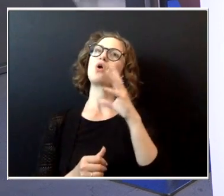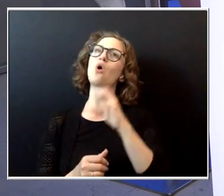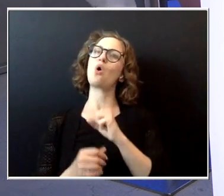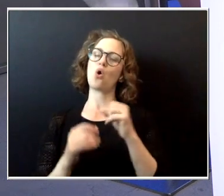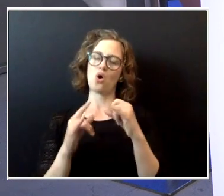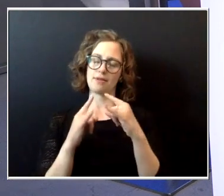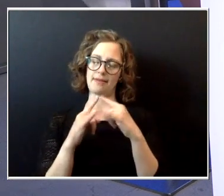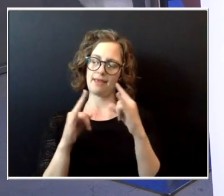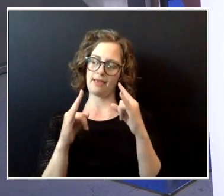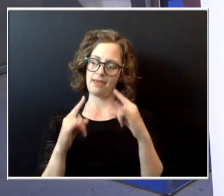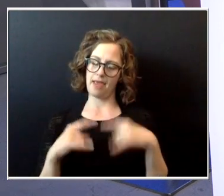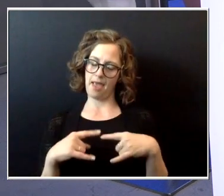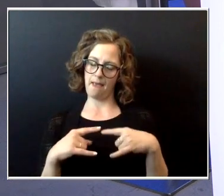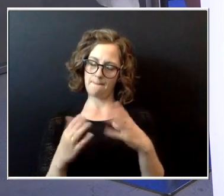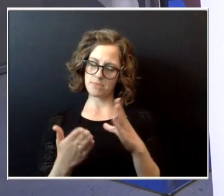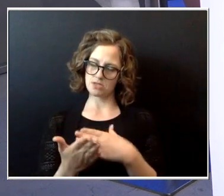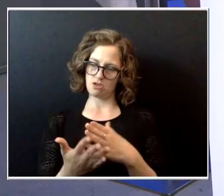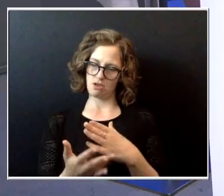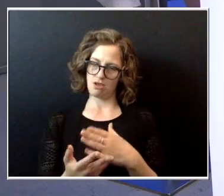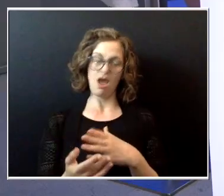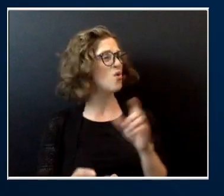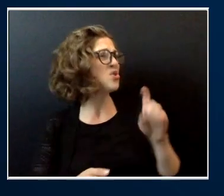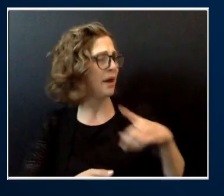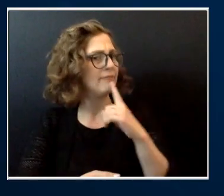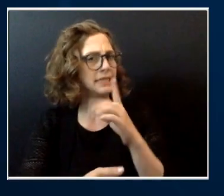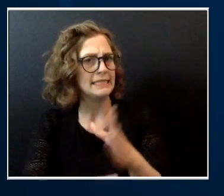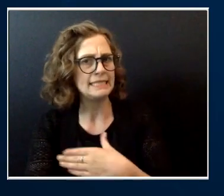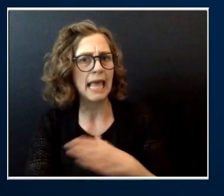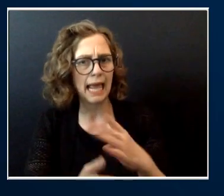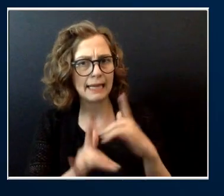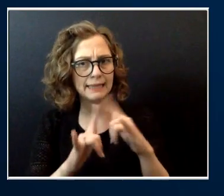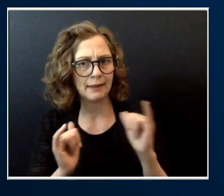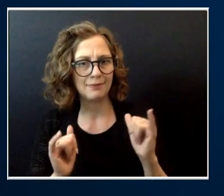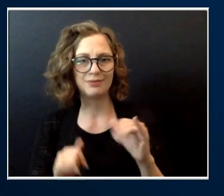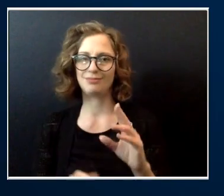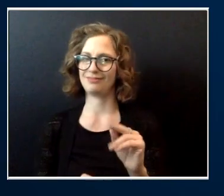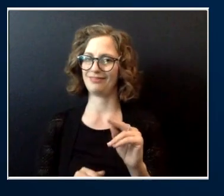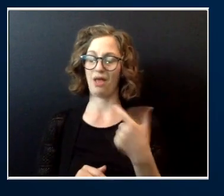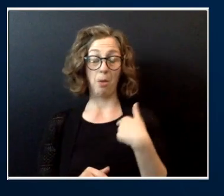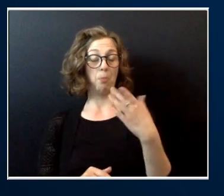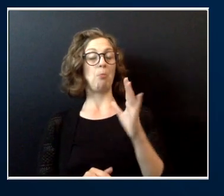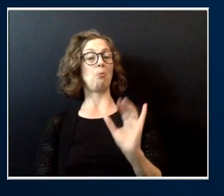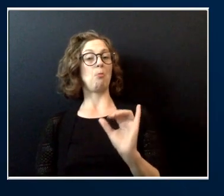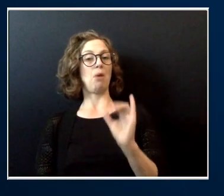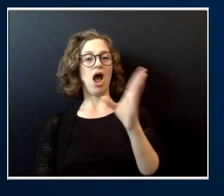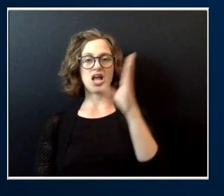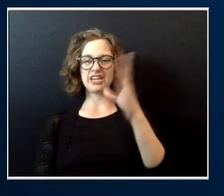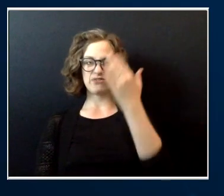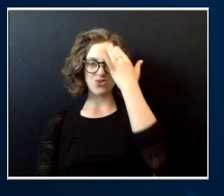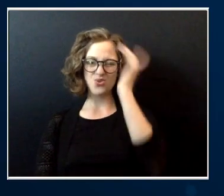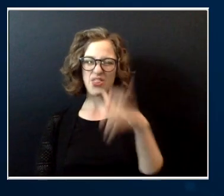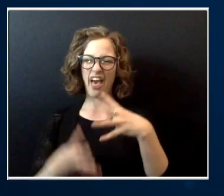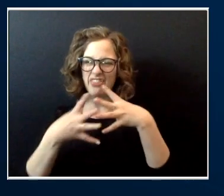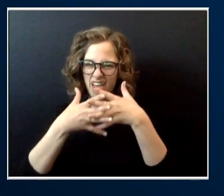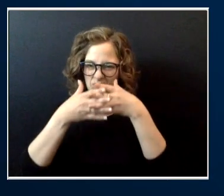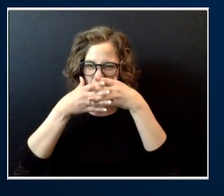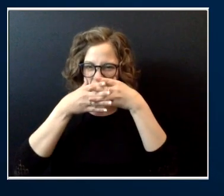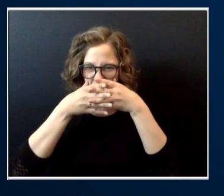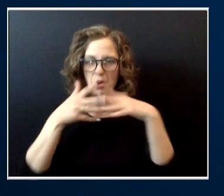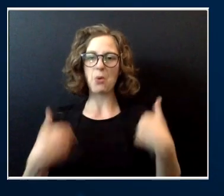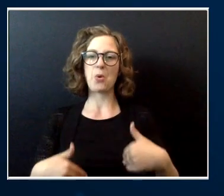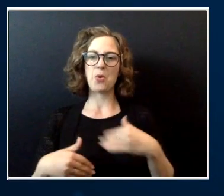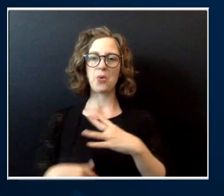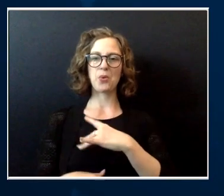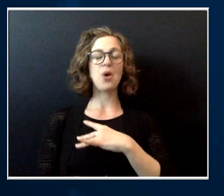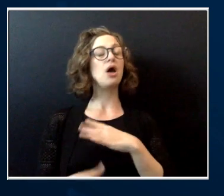Awesome. Sing the song. Nobody wants me to sing. But okay, Alexis. I never knew that with the hands. I love that. Amy asks, what was